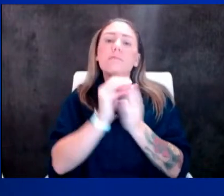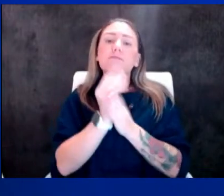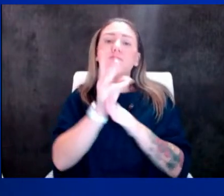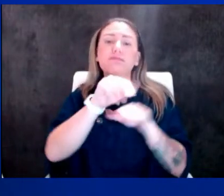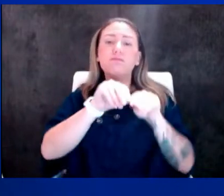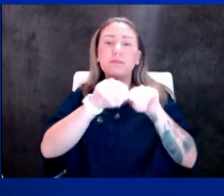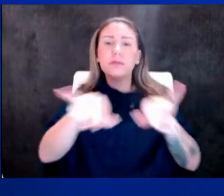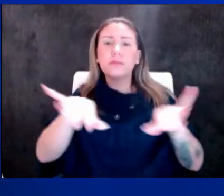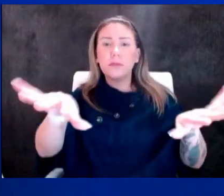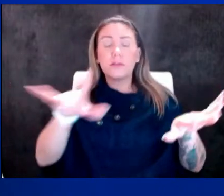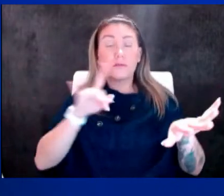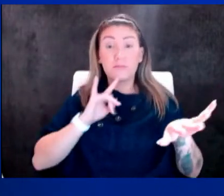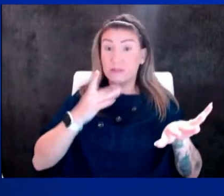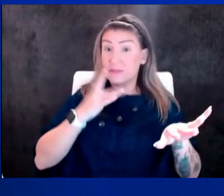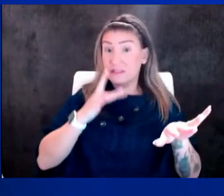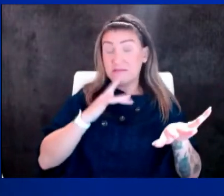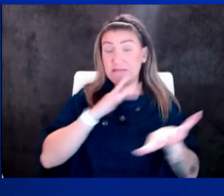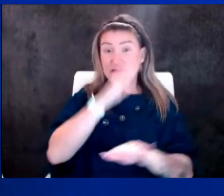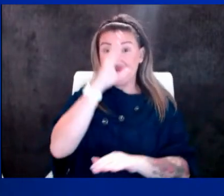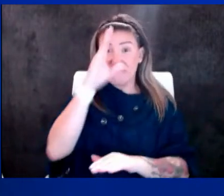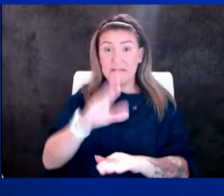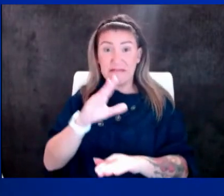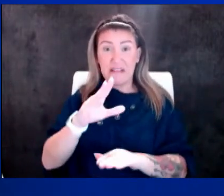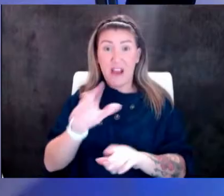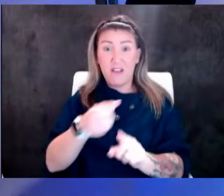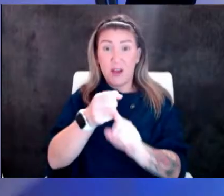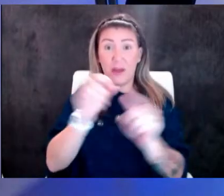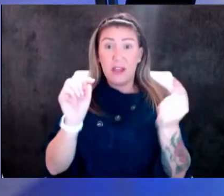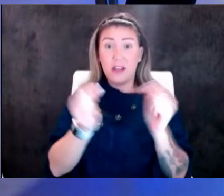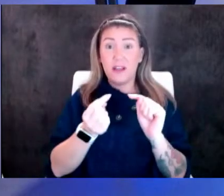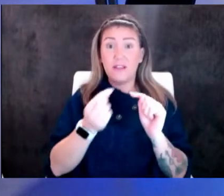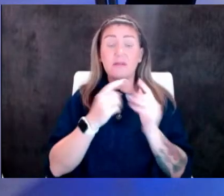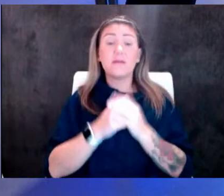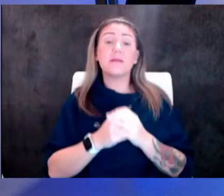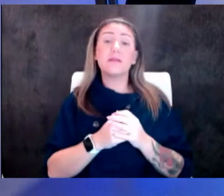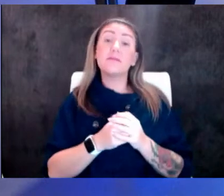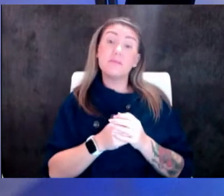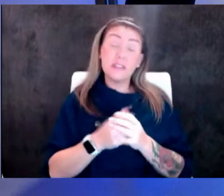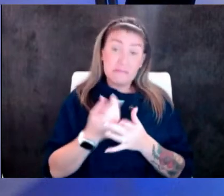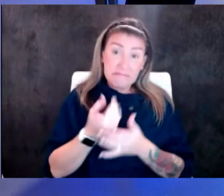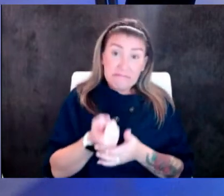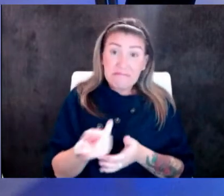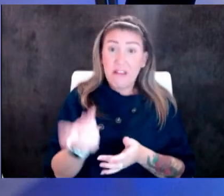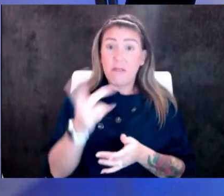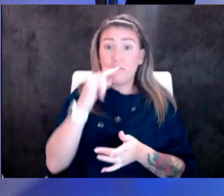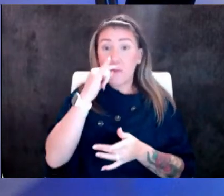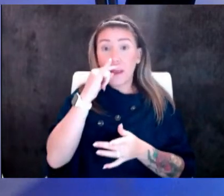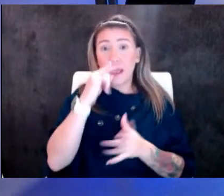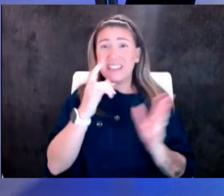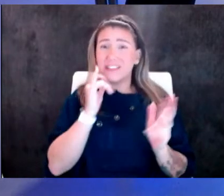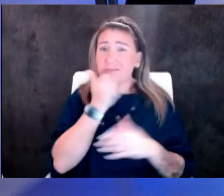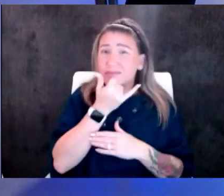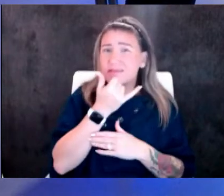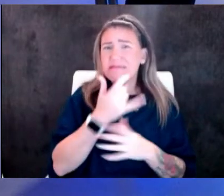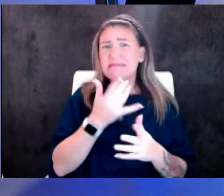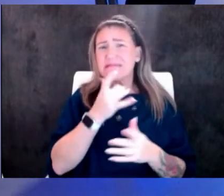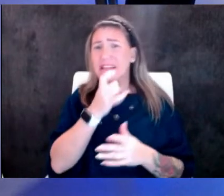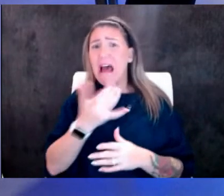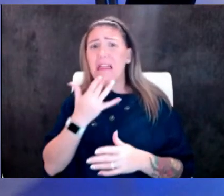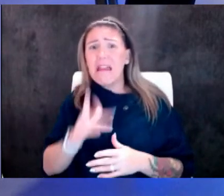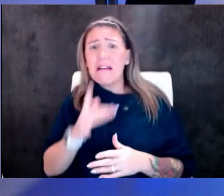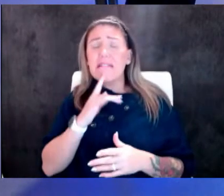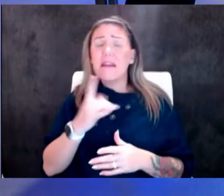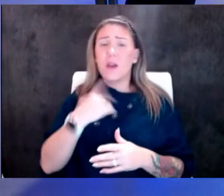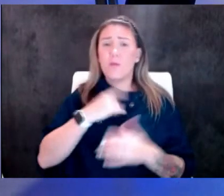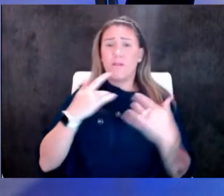She's not ever encountered that major injury. Some kids aren't as fortunate, and they do, obviously get injured. And Yeah. so we're going to have an event at Charlie's house next